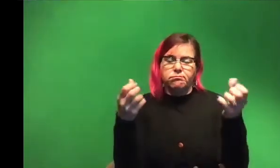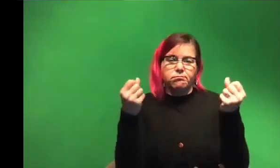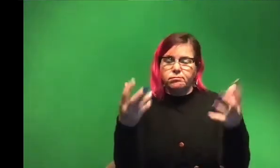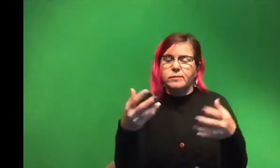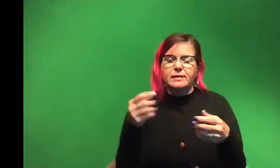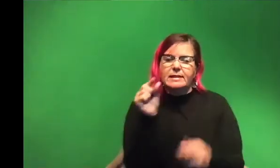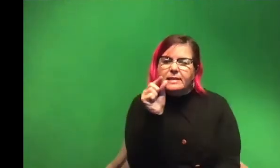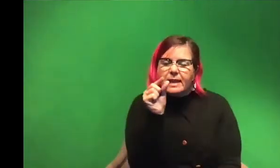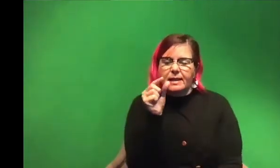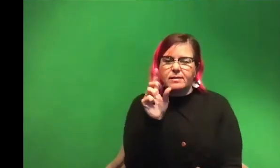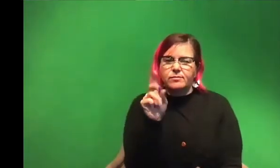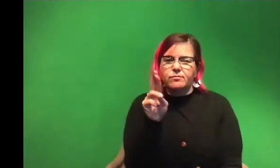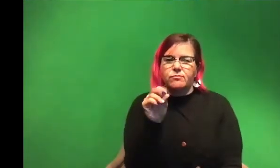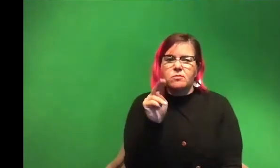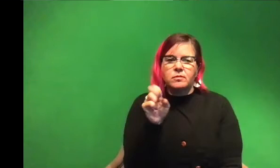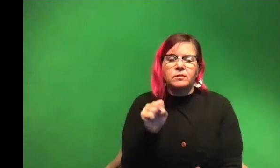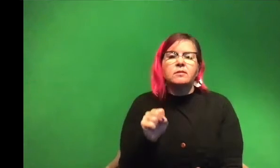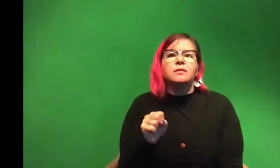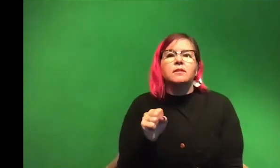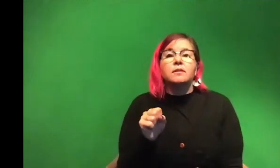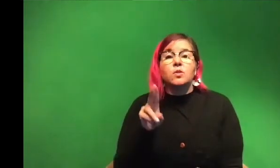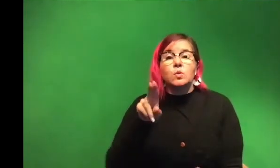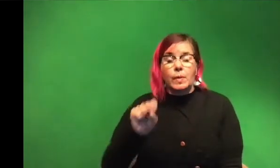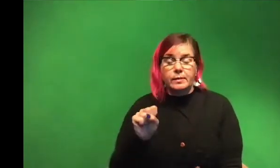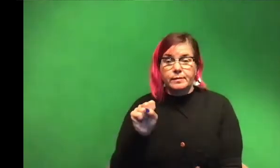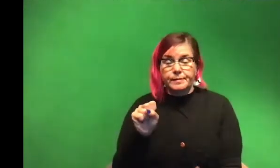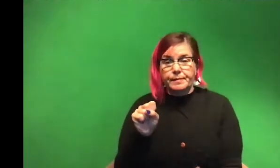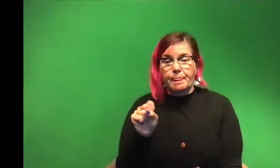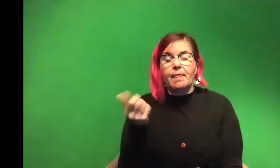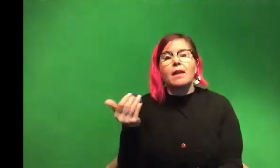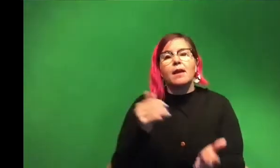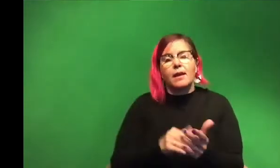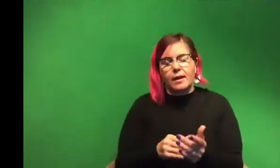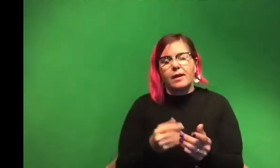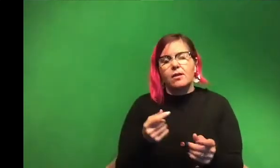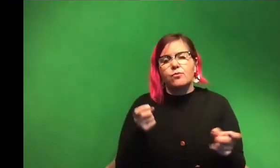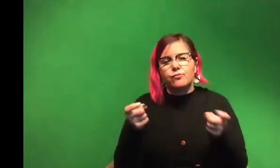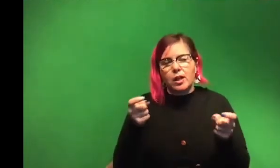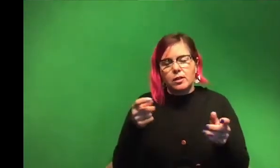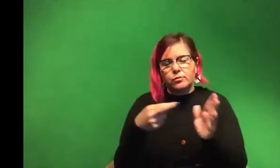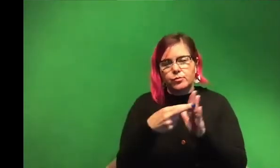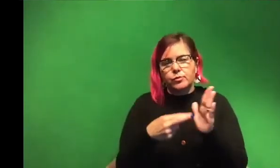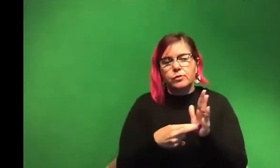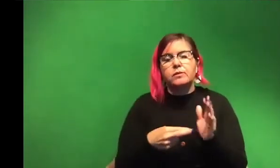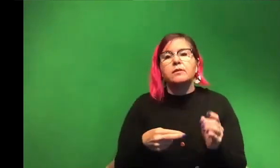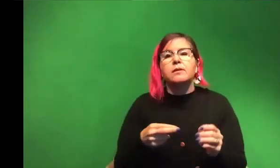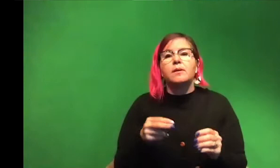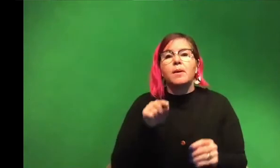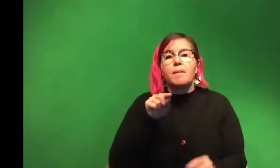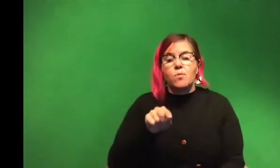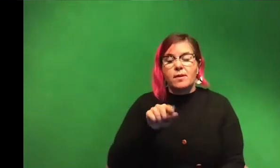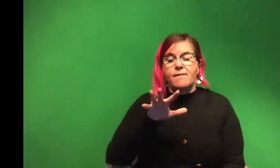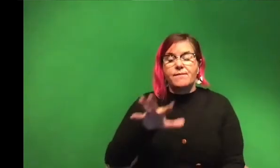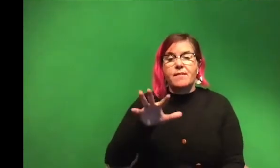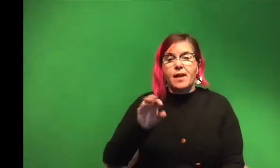really tiny drones. In the United States, again, one of the regulations is that over 0.55 ounces, we